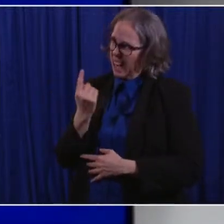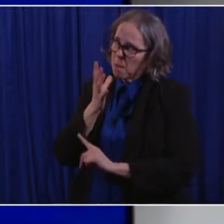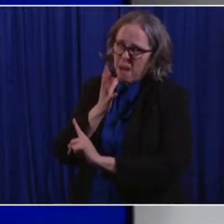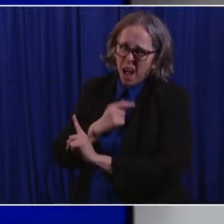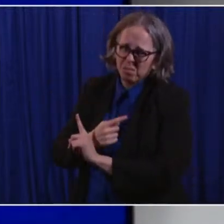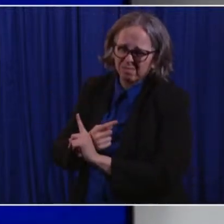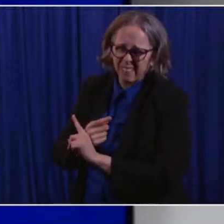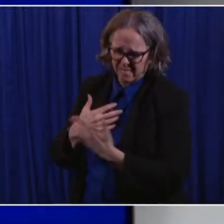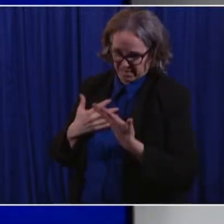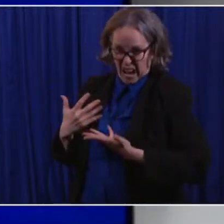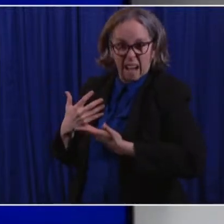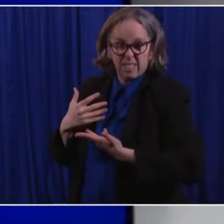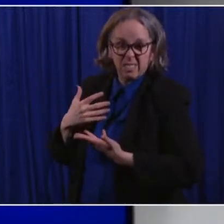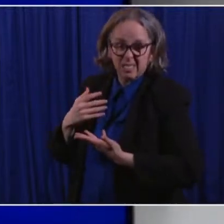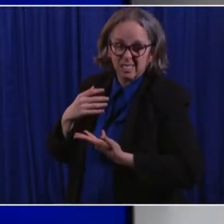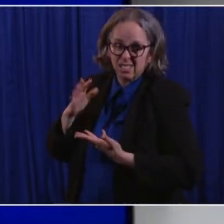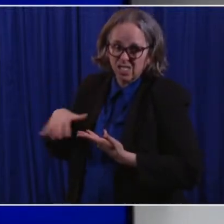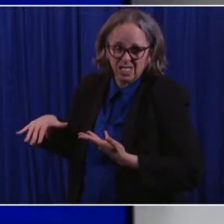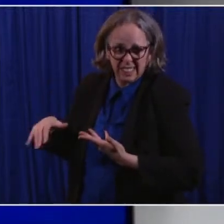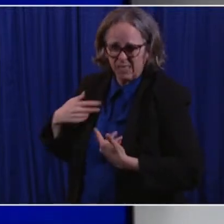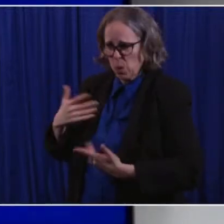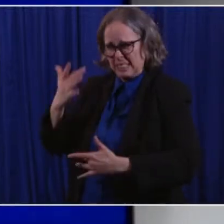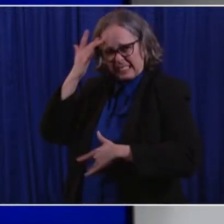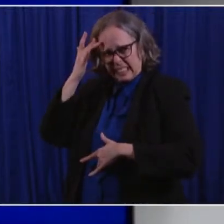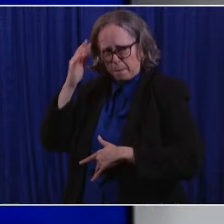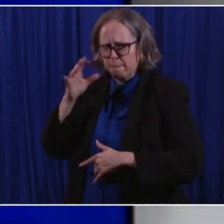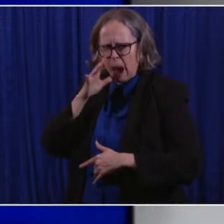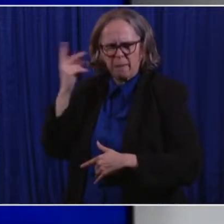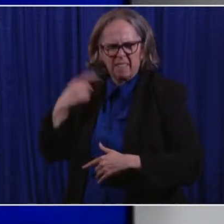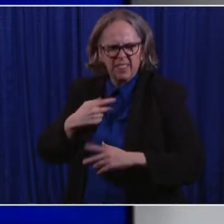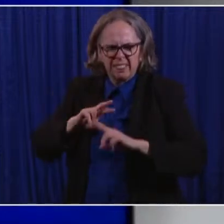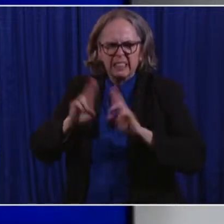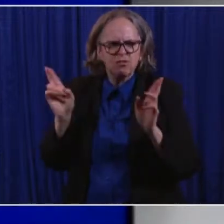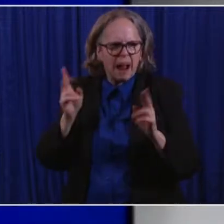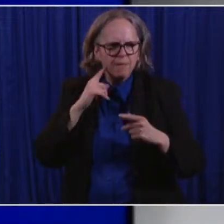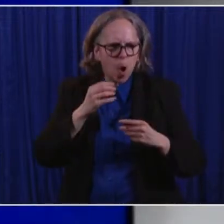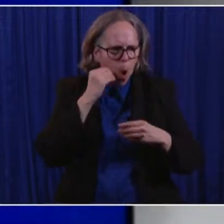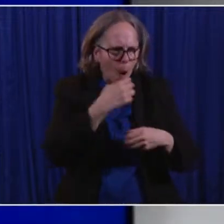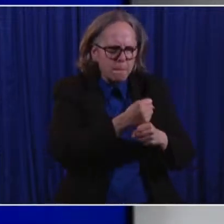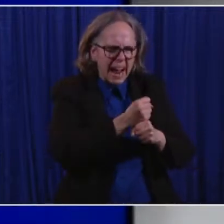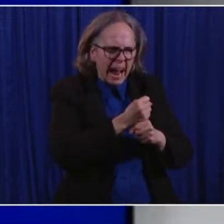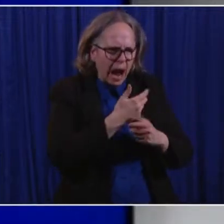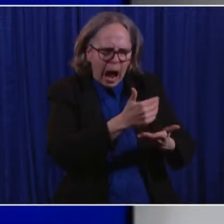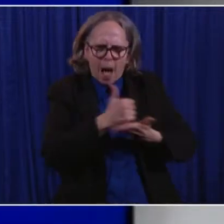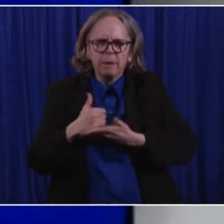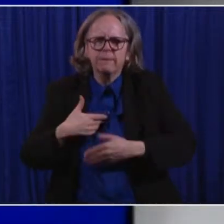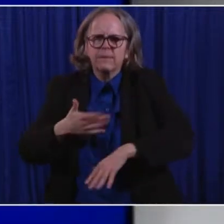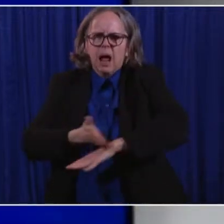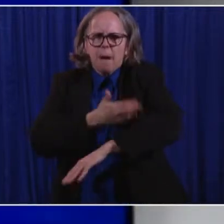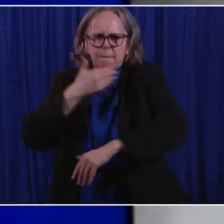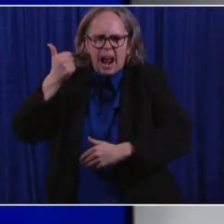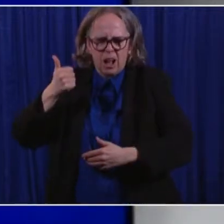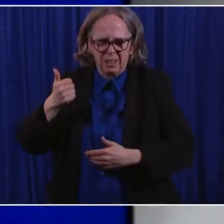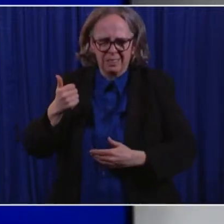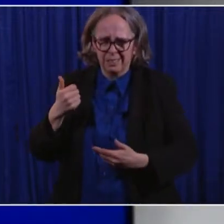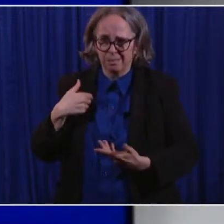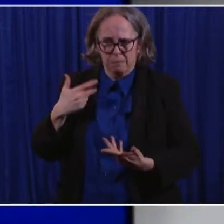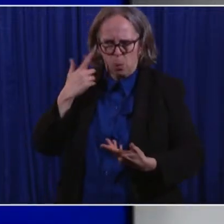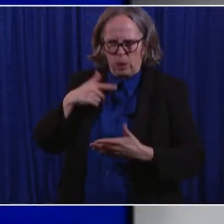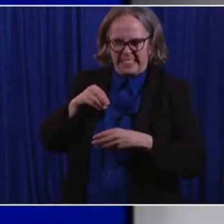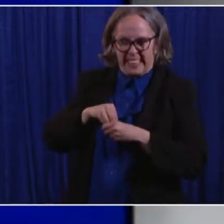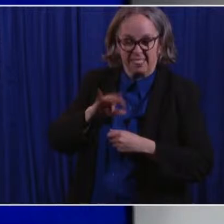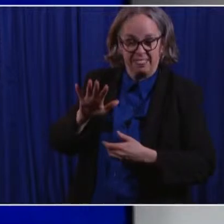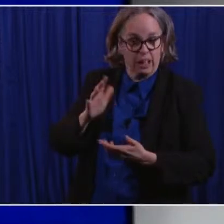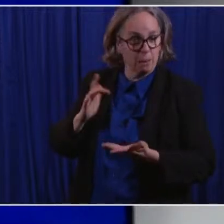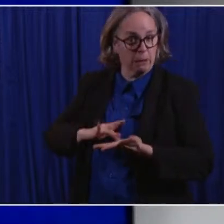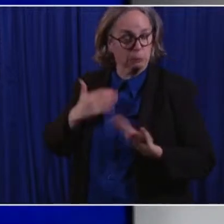remedies. Again, I couldn't tell you the ingredients, but she would put them together. And if we had a fever or something, she'd say, I got something for you. We don't need to go to the doctor.